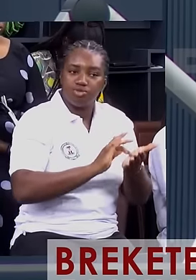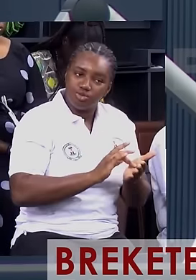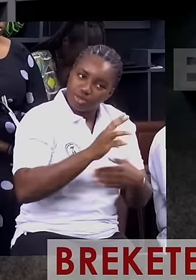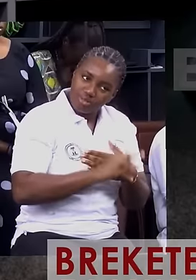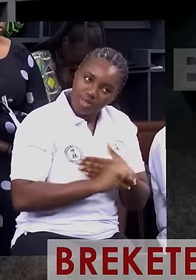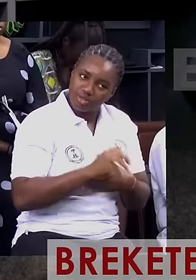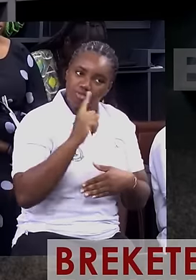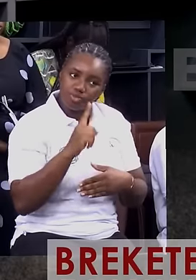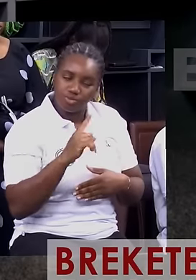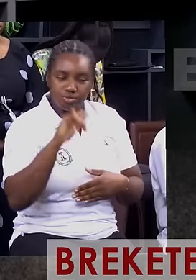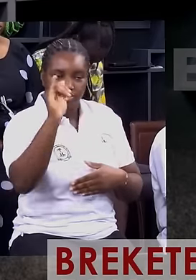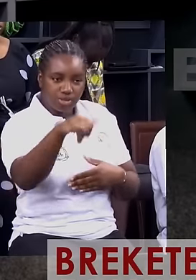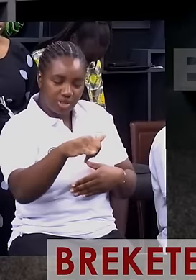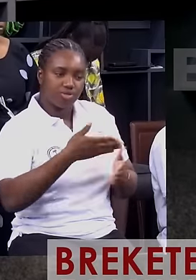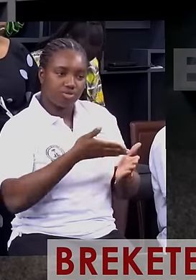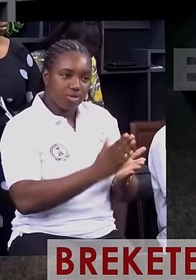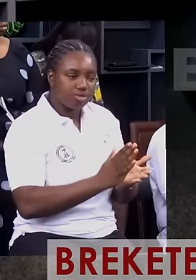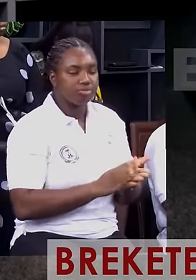sir. You are very right, sir. Sure.